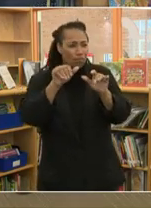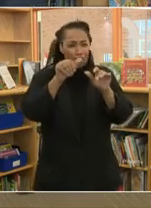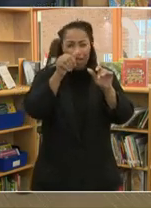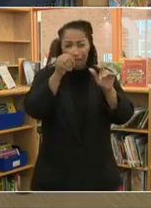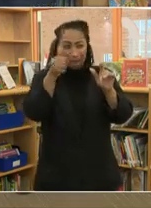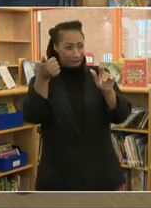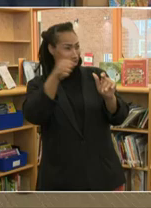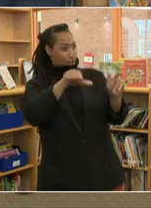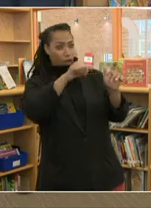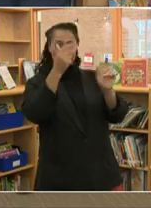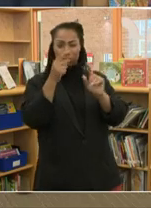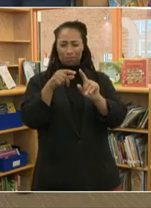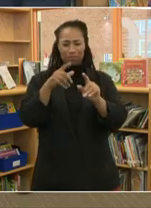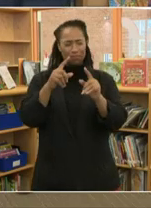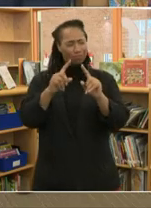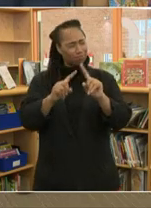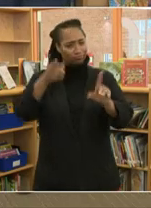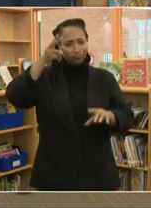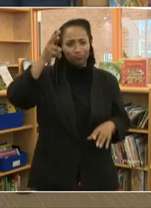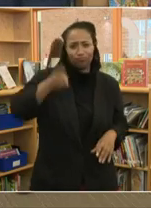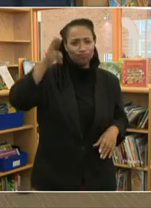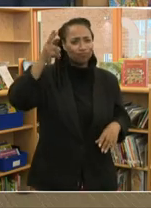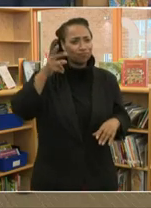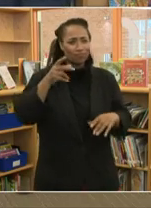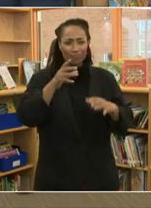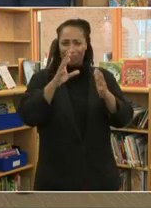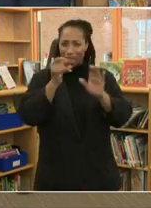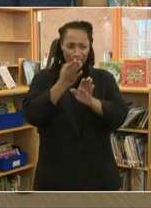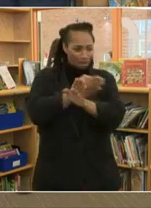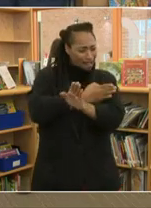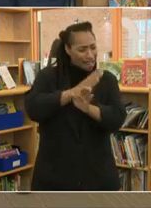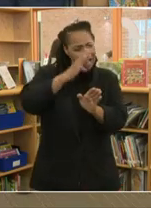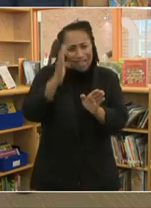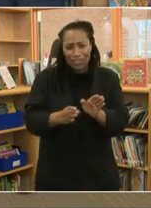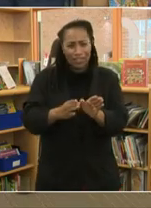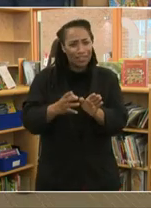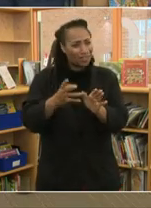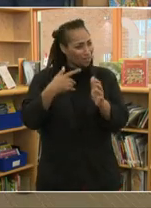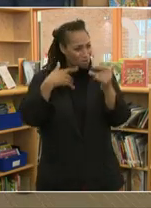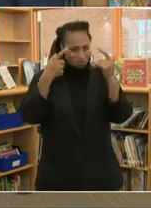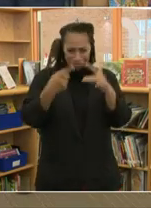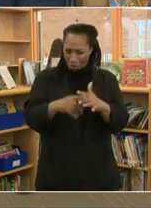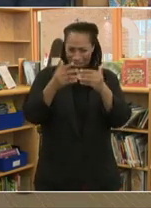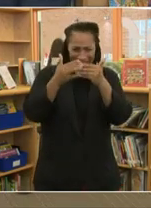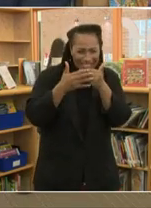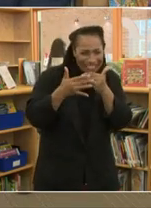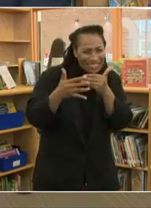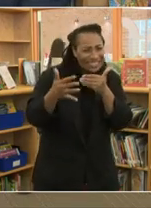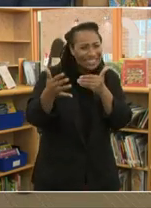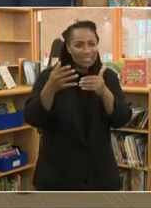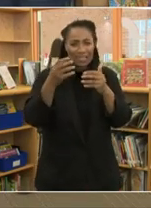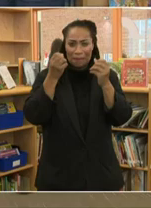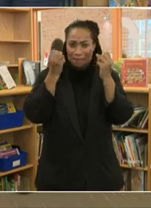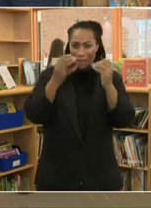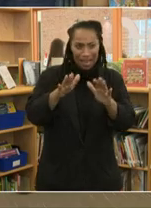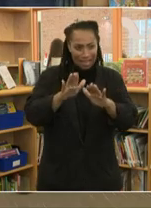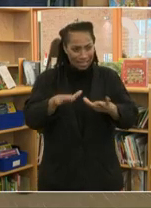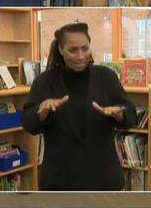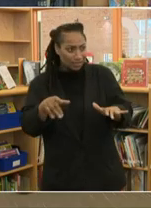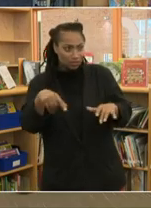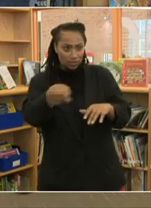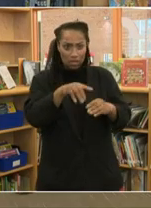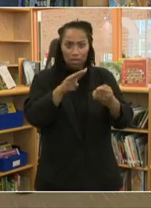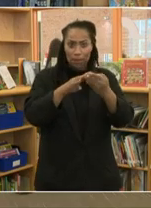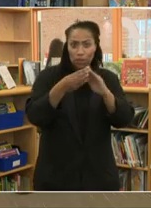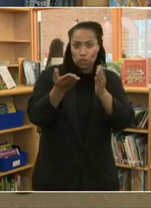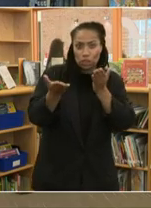is unprecedented in scope and scale. But look, a lot of kids have to do community service in order to graduate from high school. My kids had to do it. They went to Walt Whitman High School in